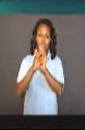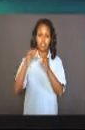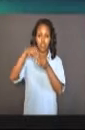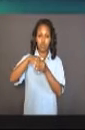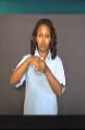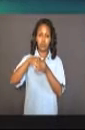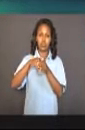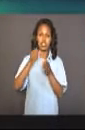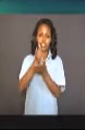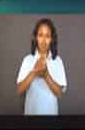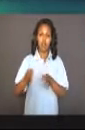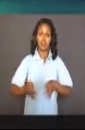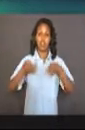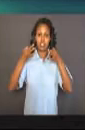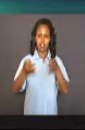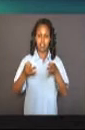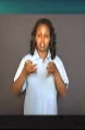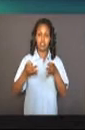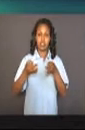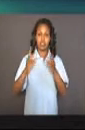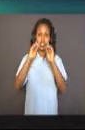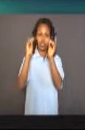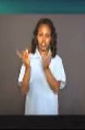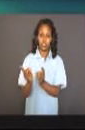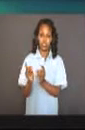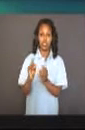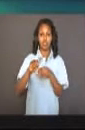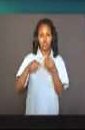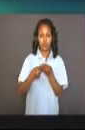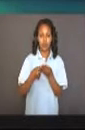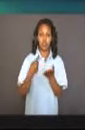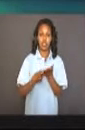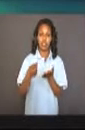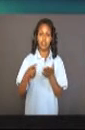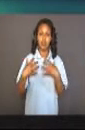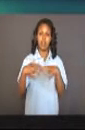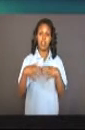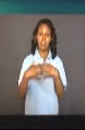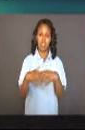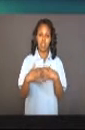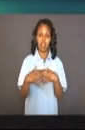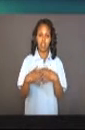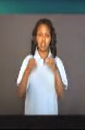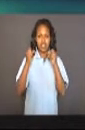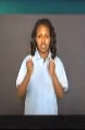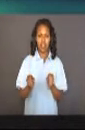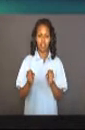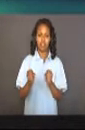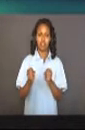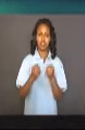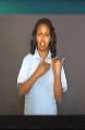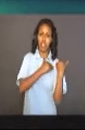the semiconductor's atomic structure so that the material can